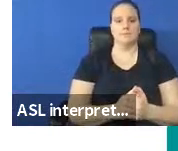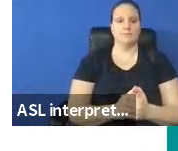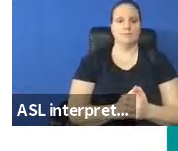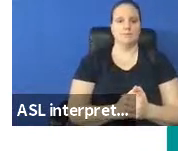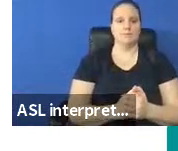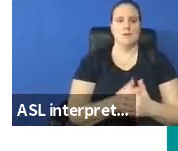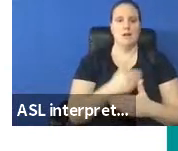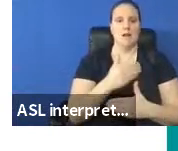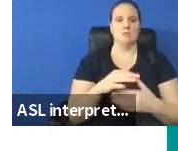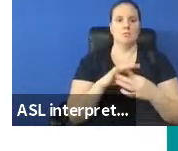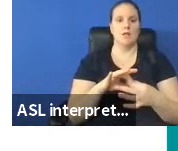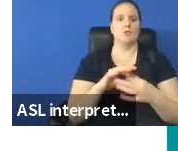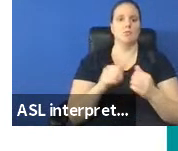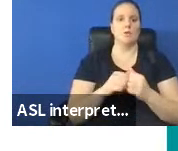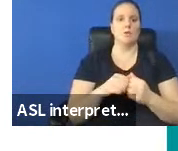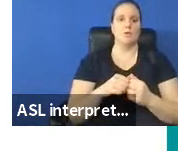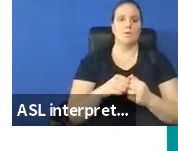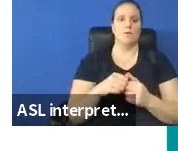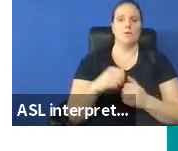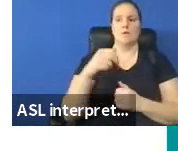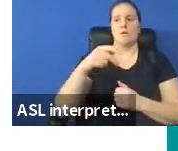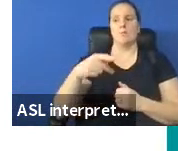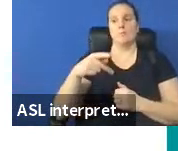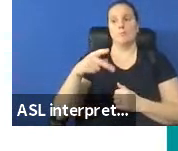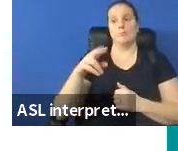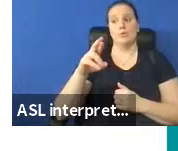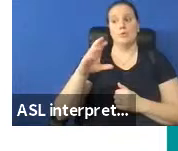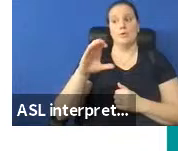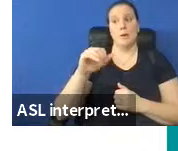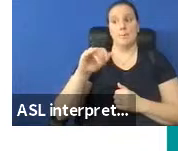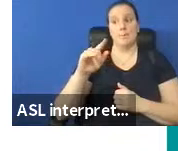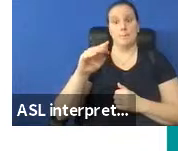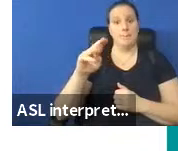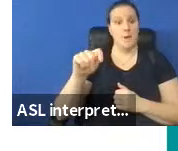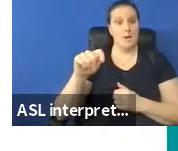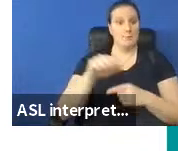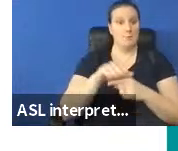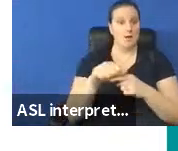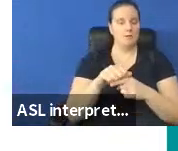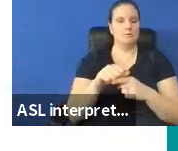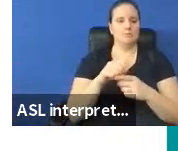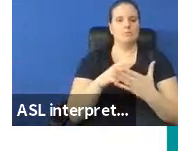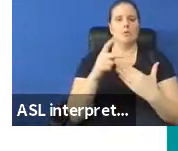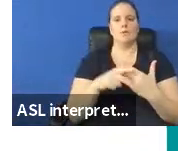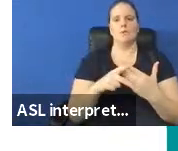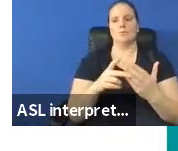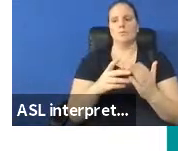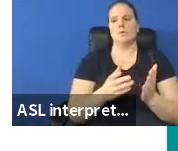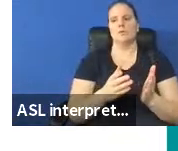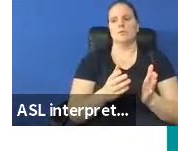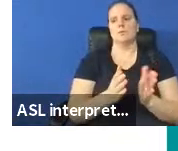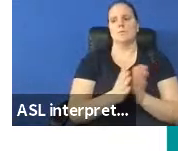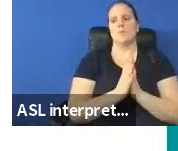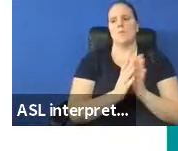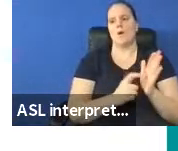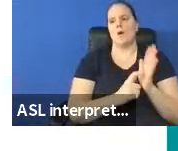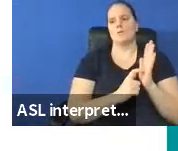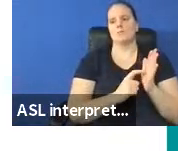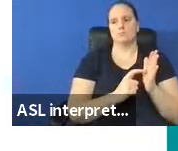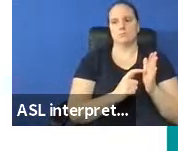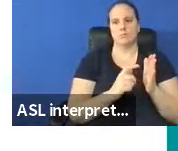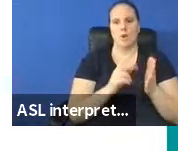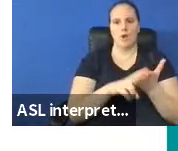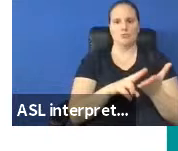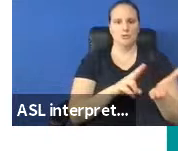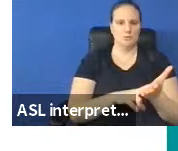Next, in relation to procurement practices, the program will require prospective contractors to demonstrate their